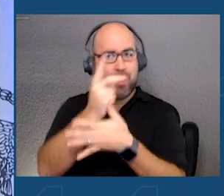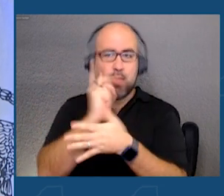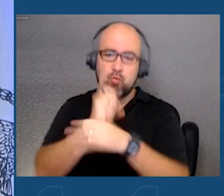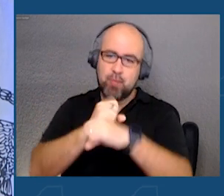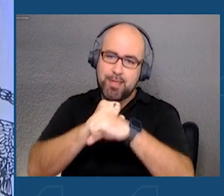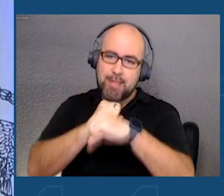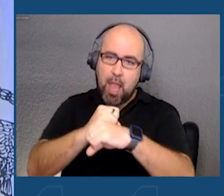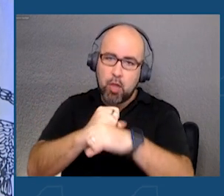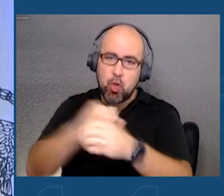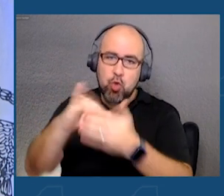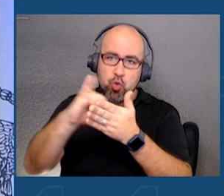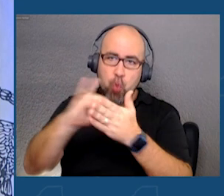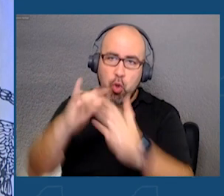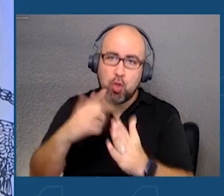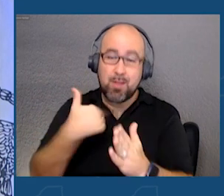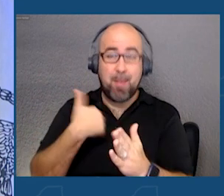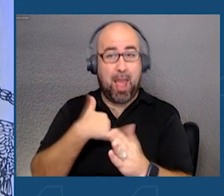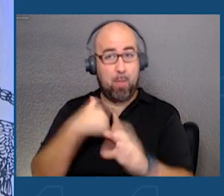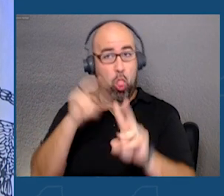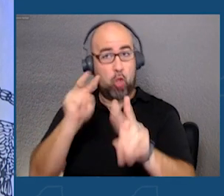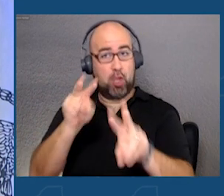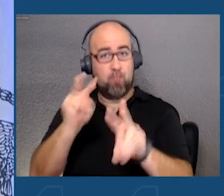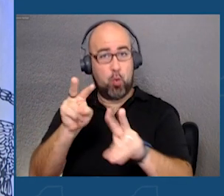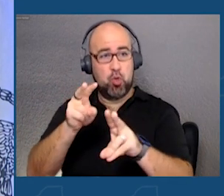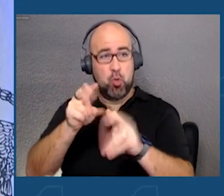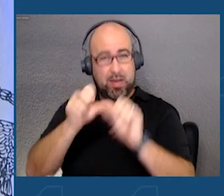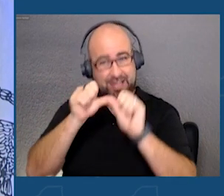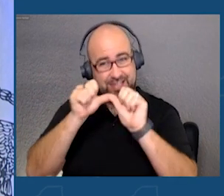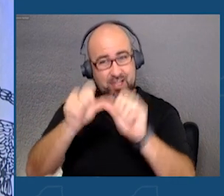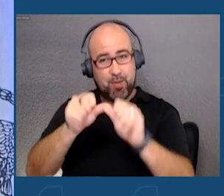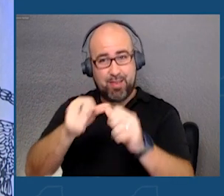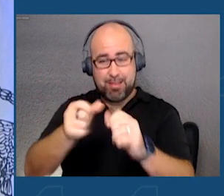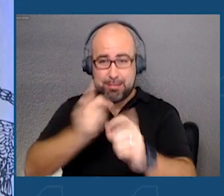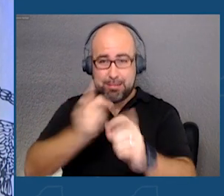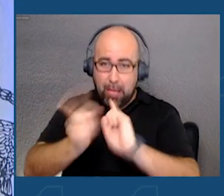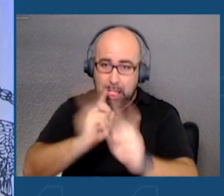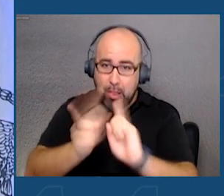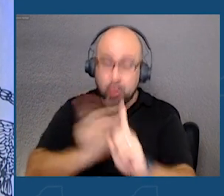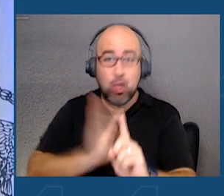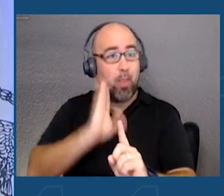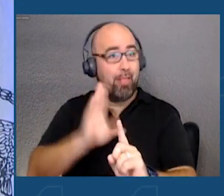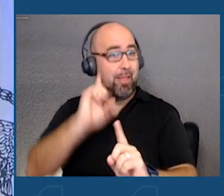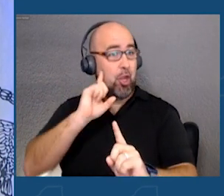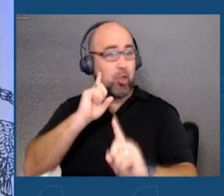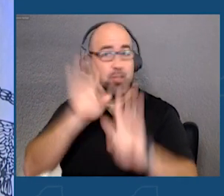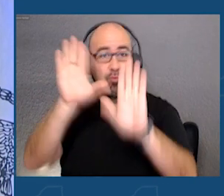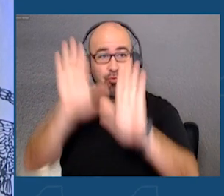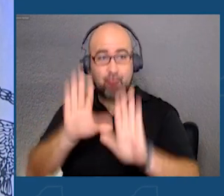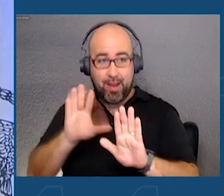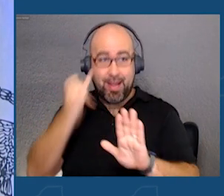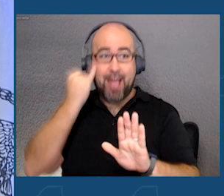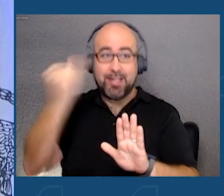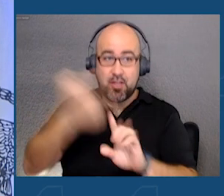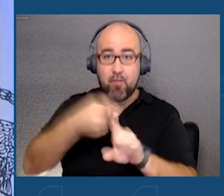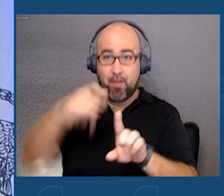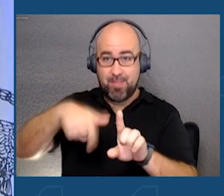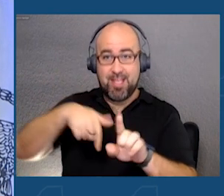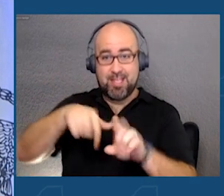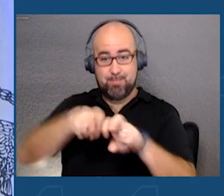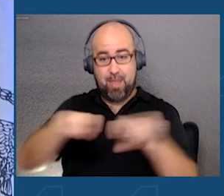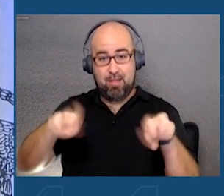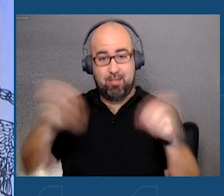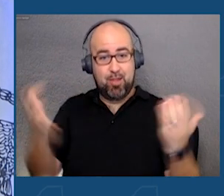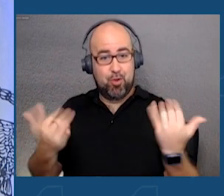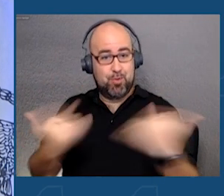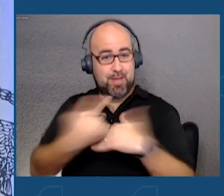looking forward to continuing this dialogue. You're going to hear some great ideas from this panel here today. It's the right approach.